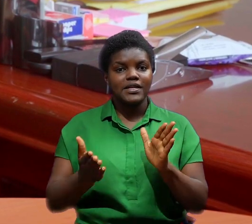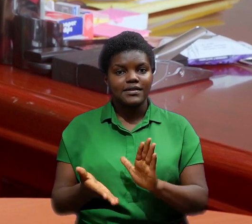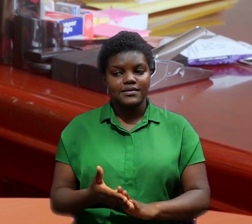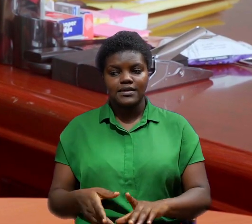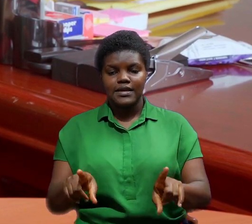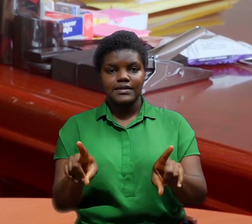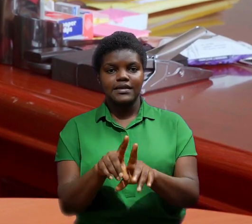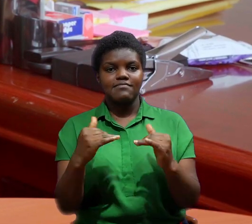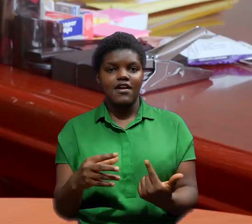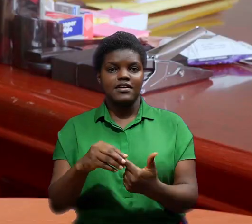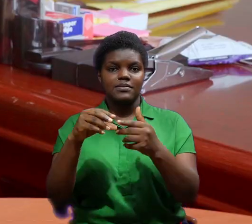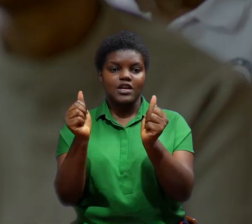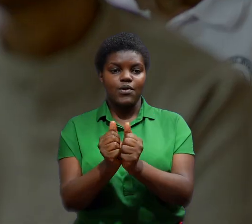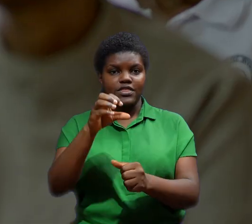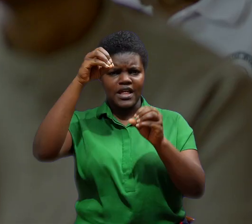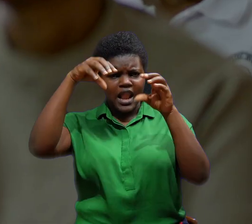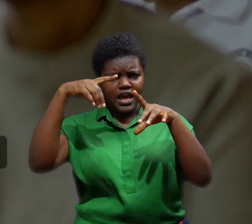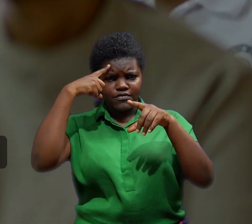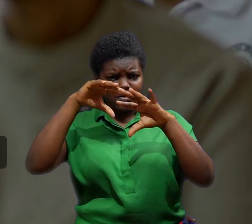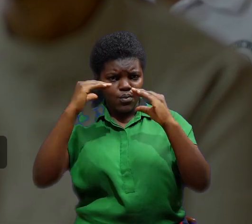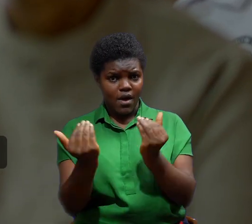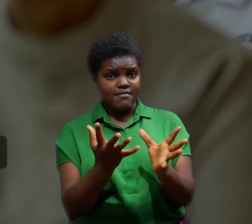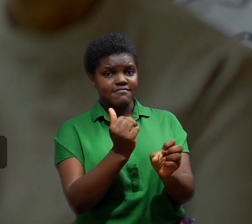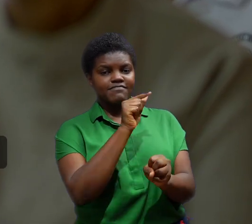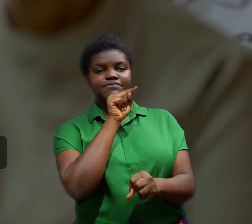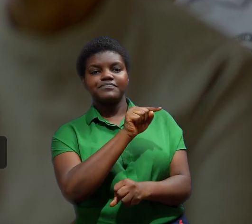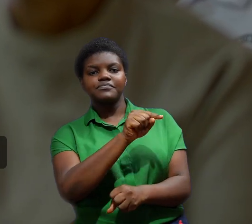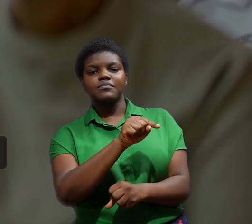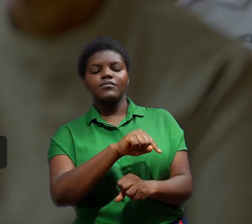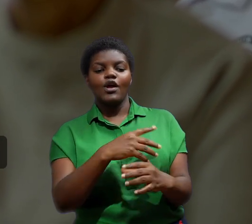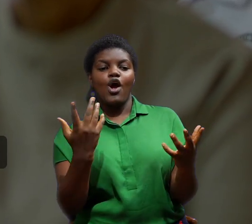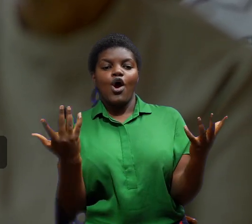different partnerships. Now, especially the one with Light for the World,